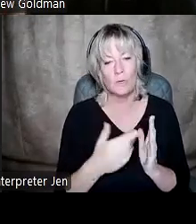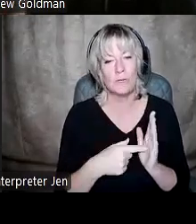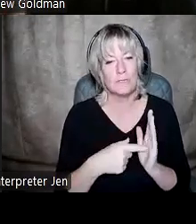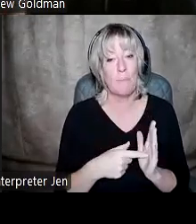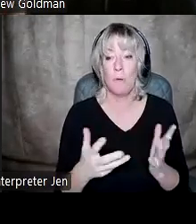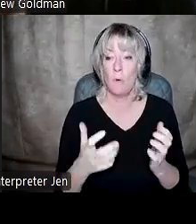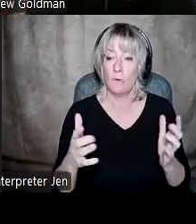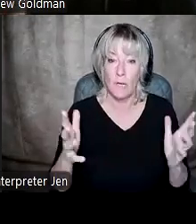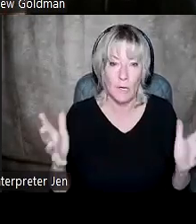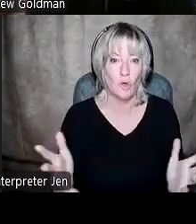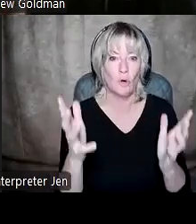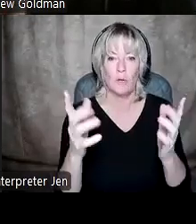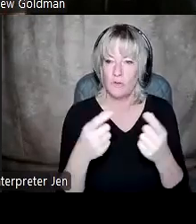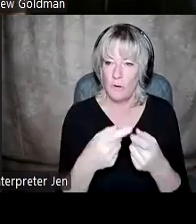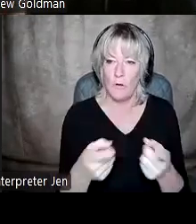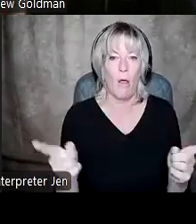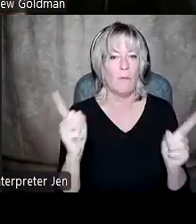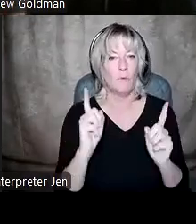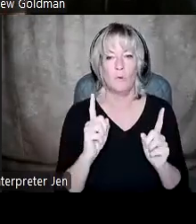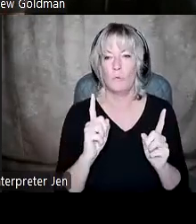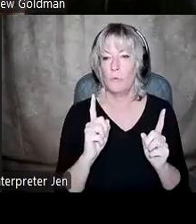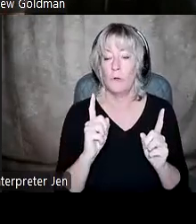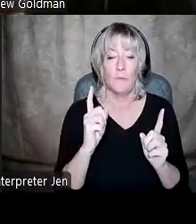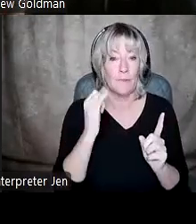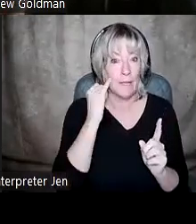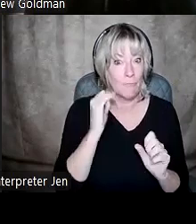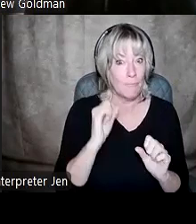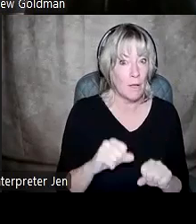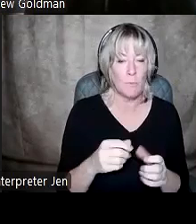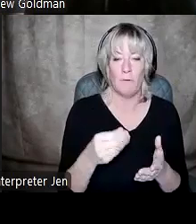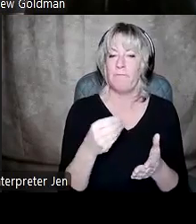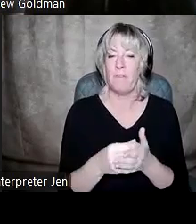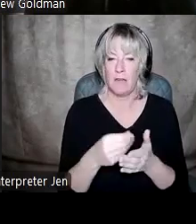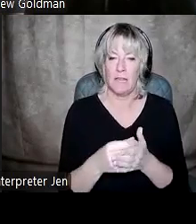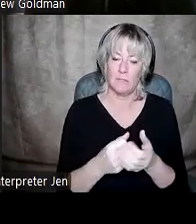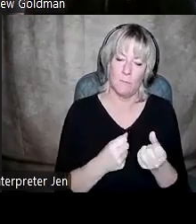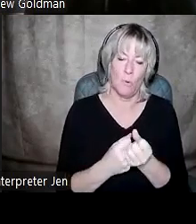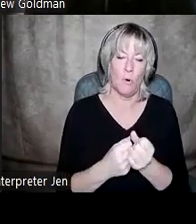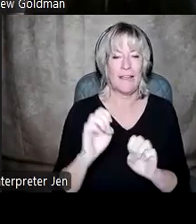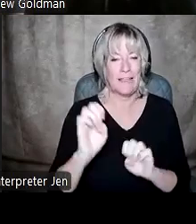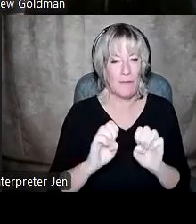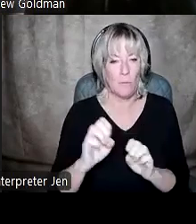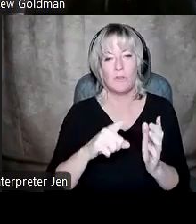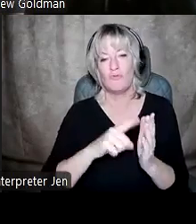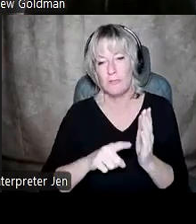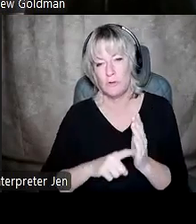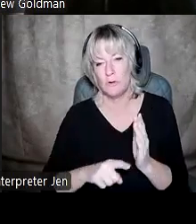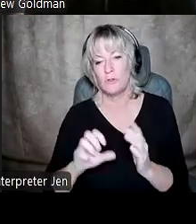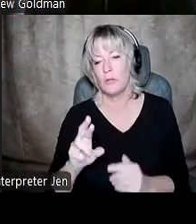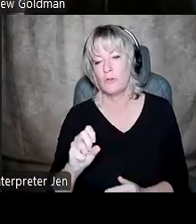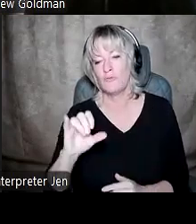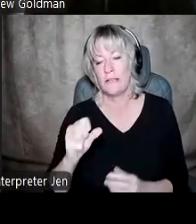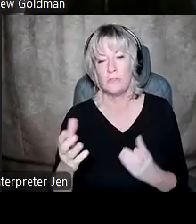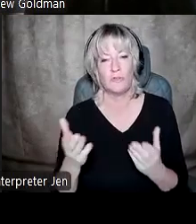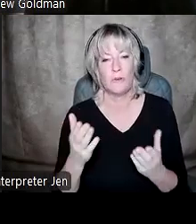encourage all folks out there, however possible, funding evaluation and research into crisis services is a sort